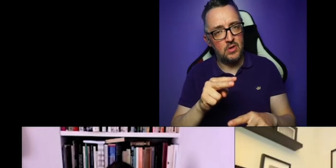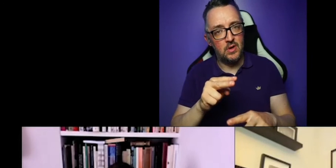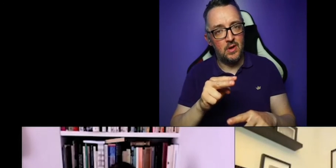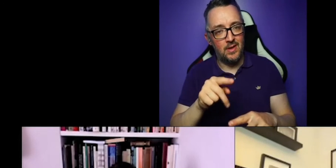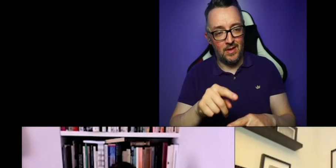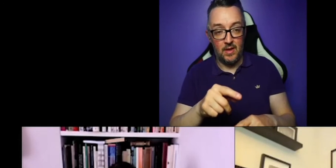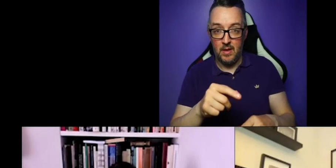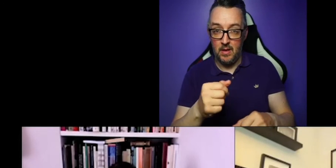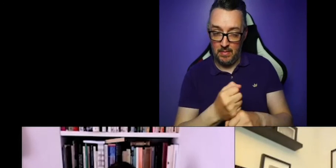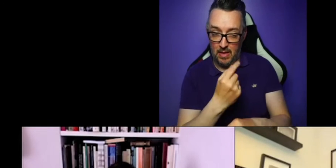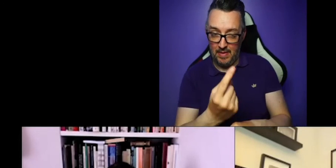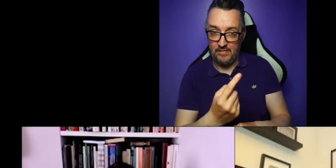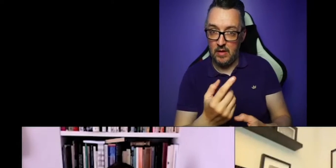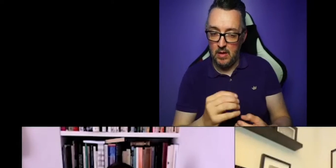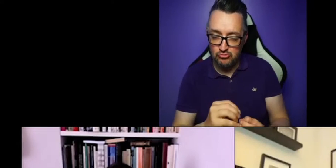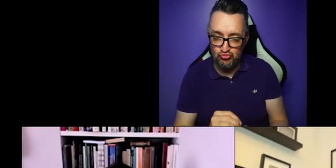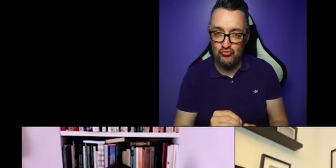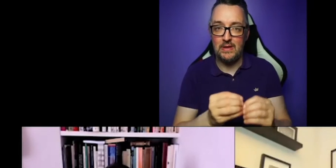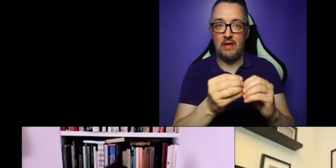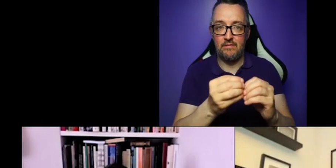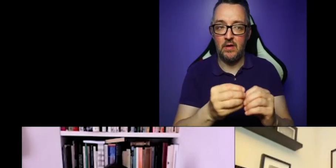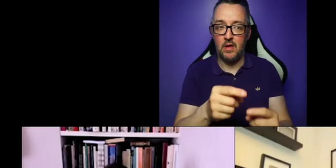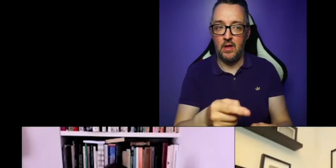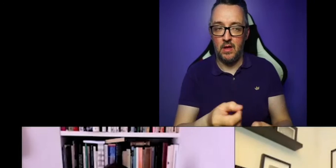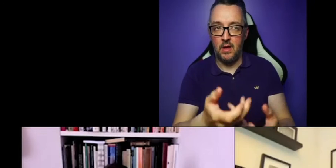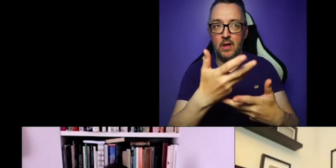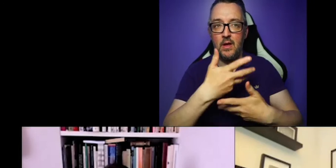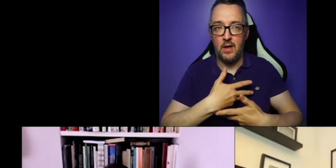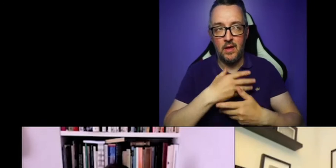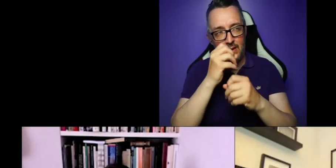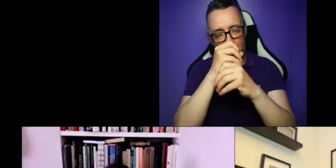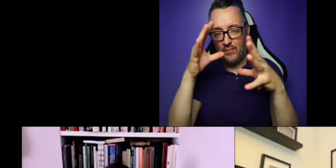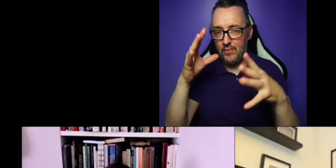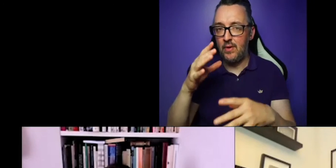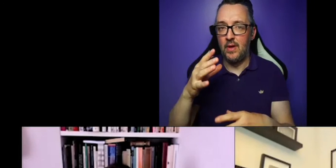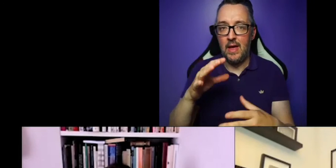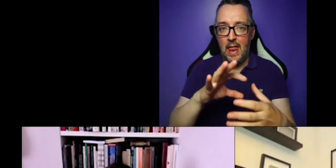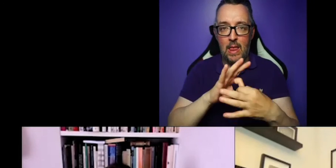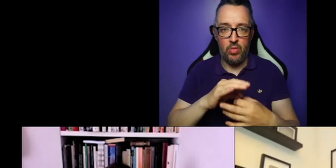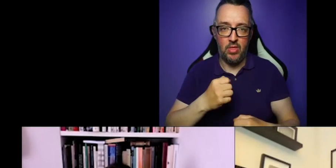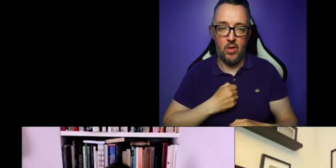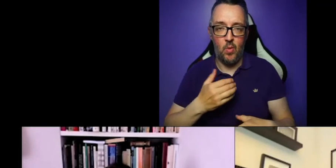being creative really fed into this work as well. So